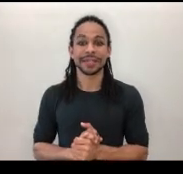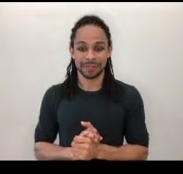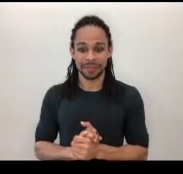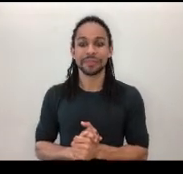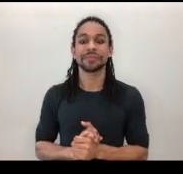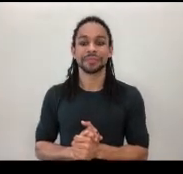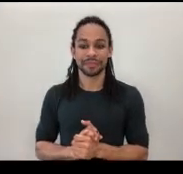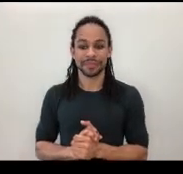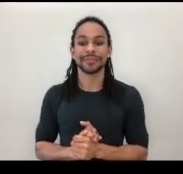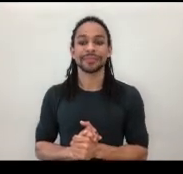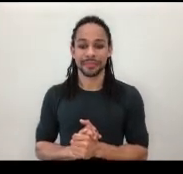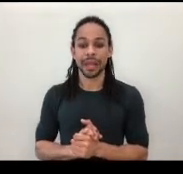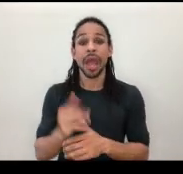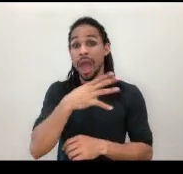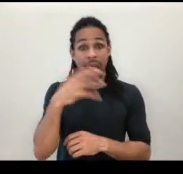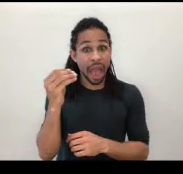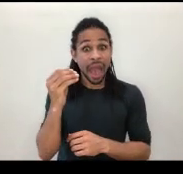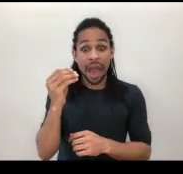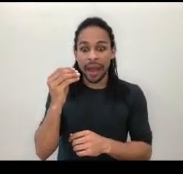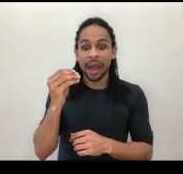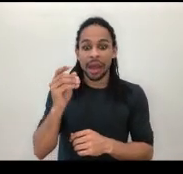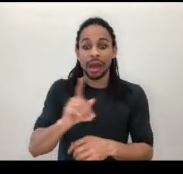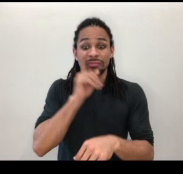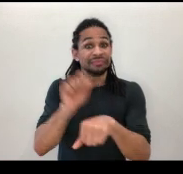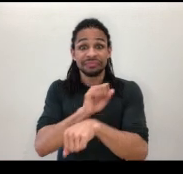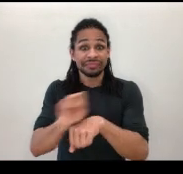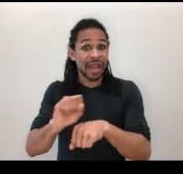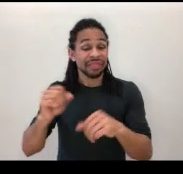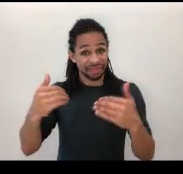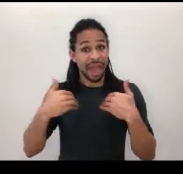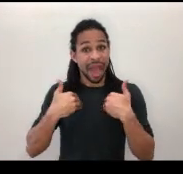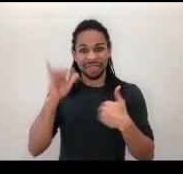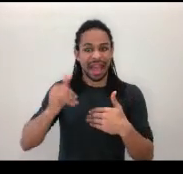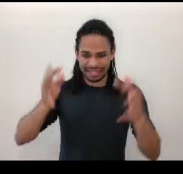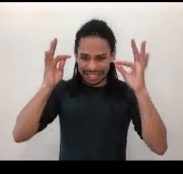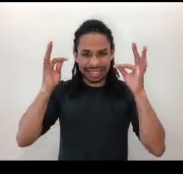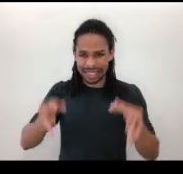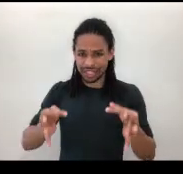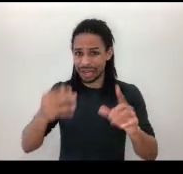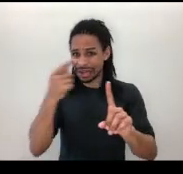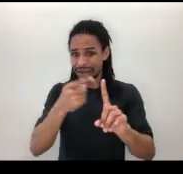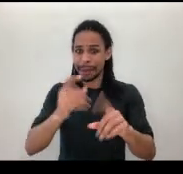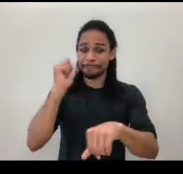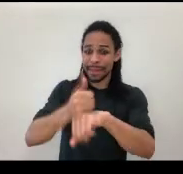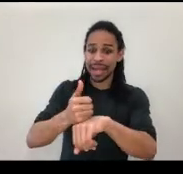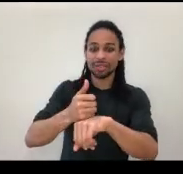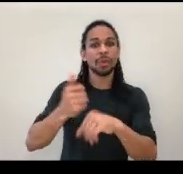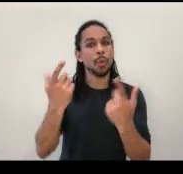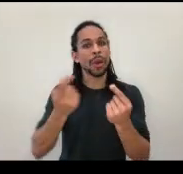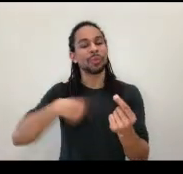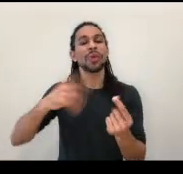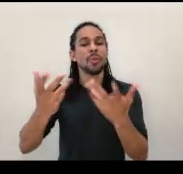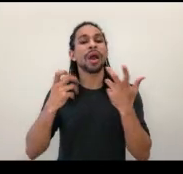the movie as well. It was very much a decision based on what we